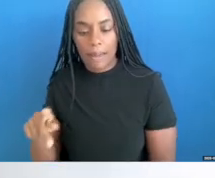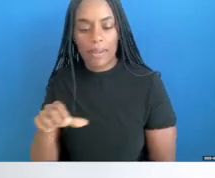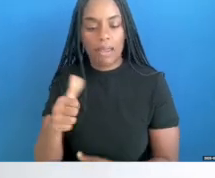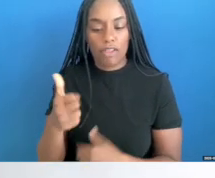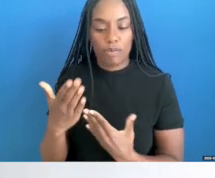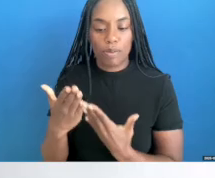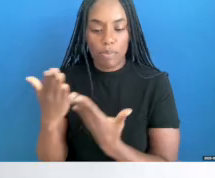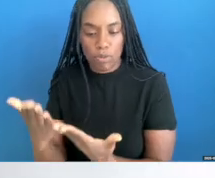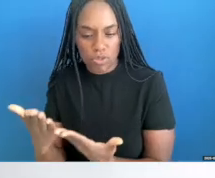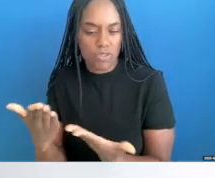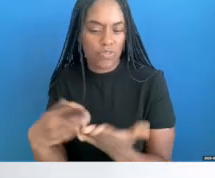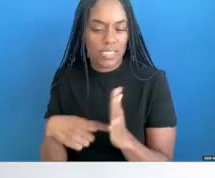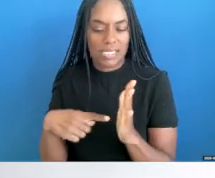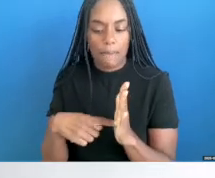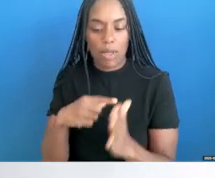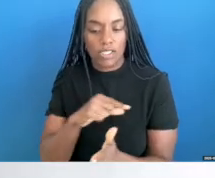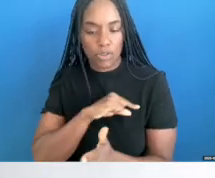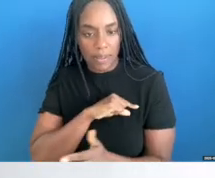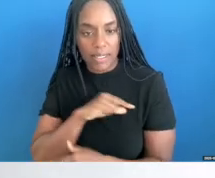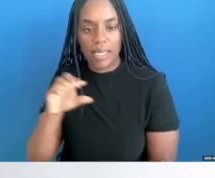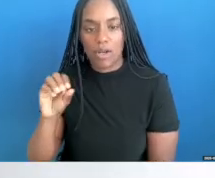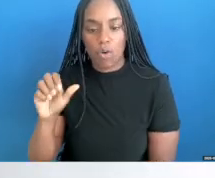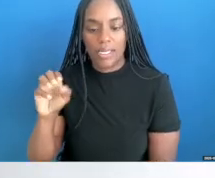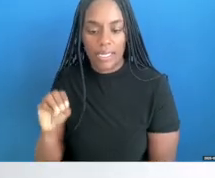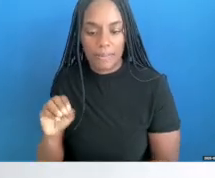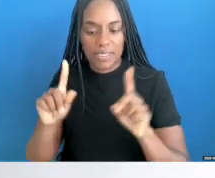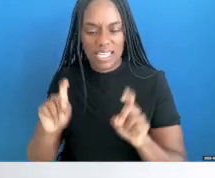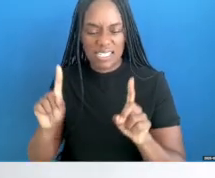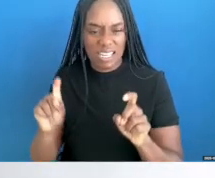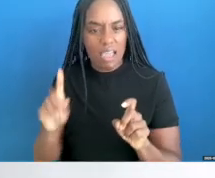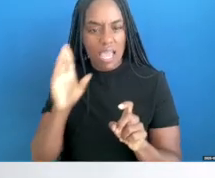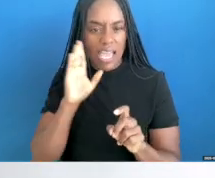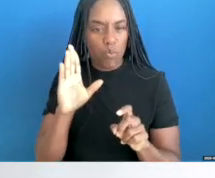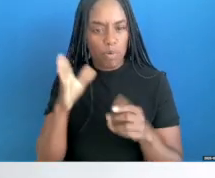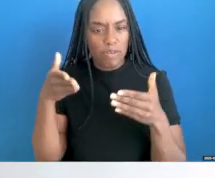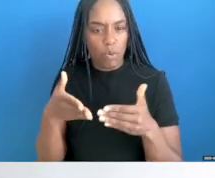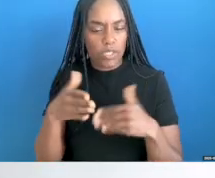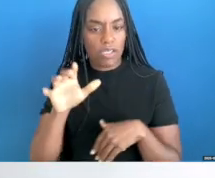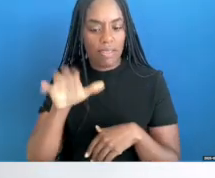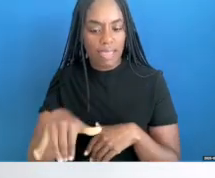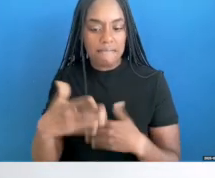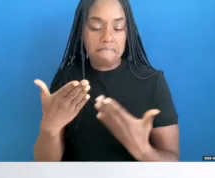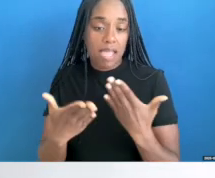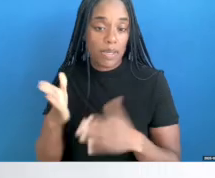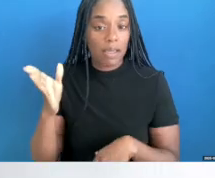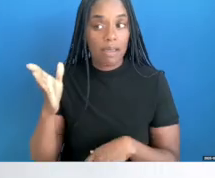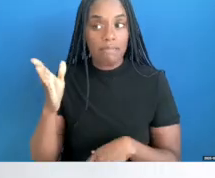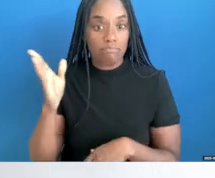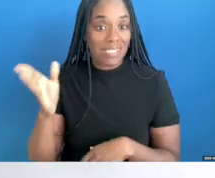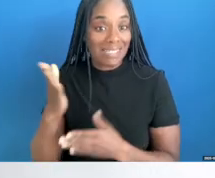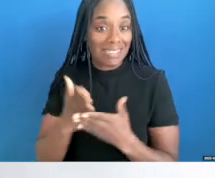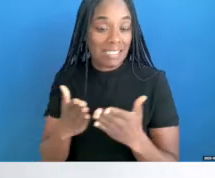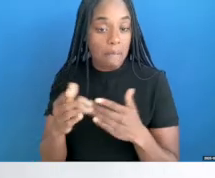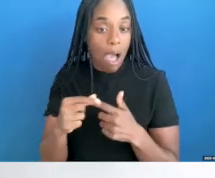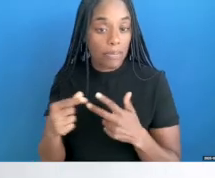testing and so forth. And so that workshop will be kind of geared towards that and presenting some possible options there. As